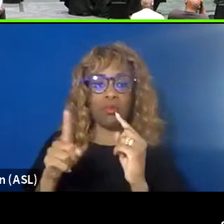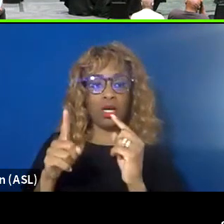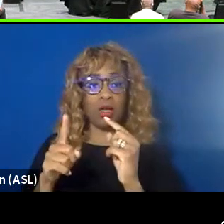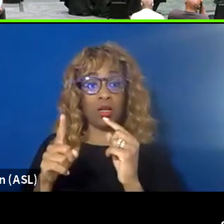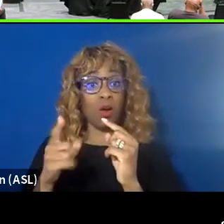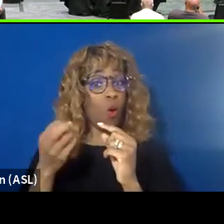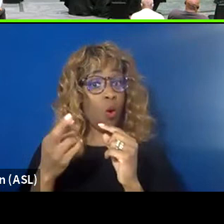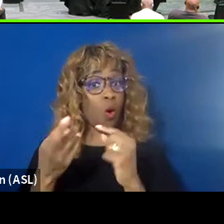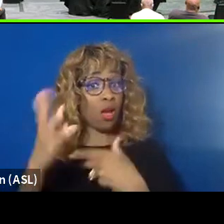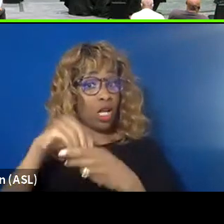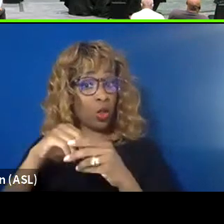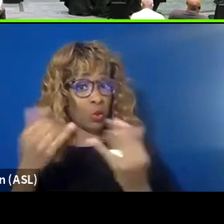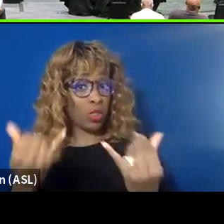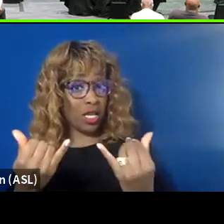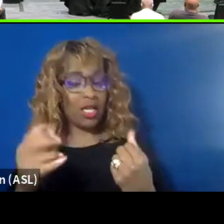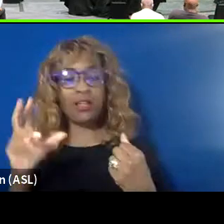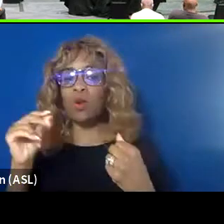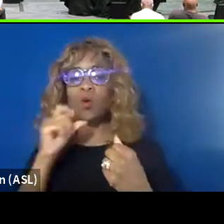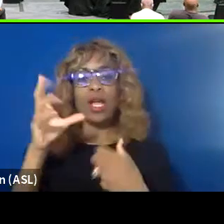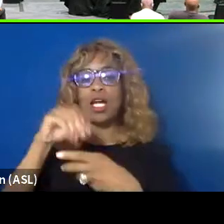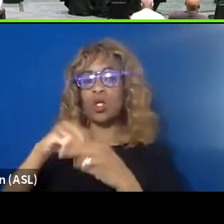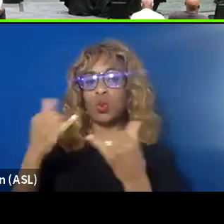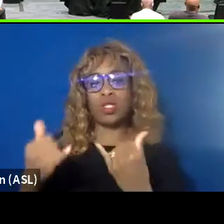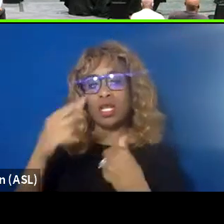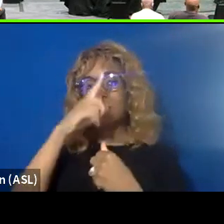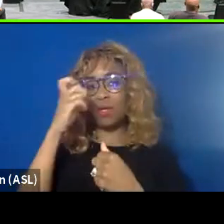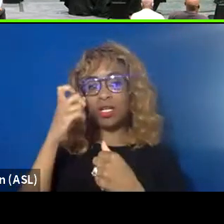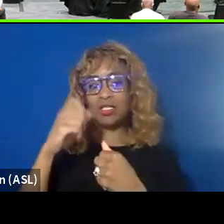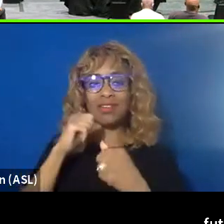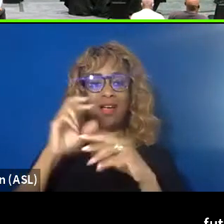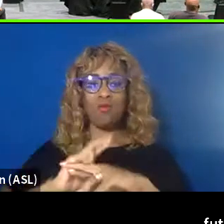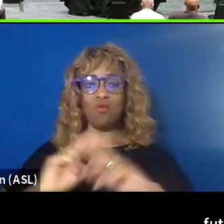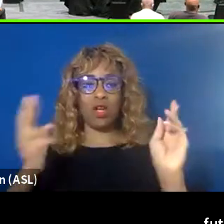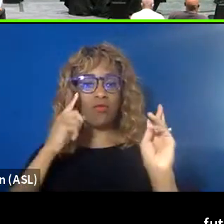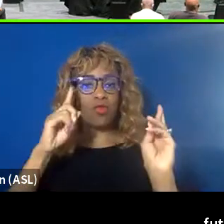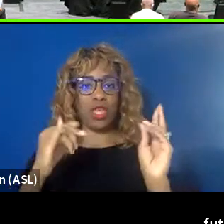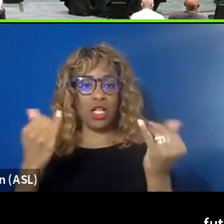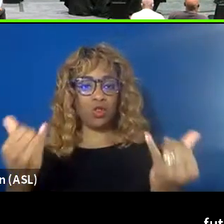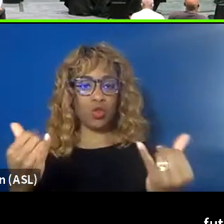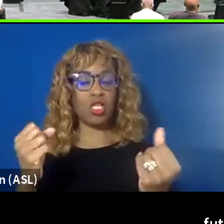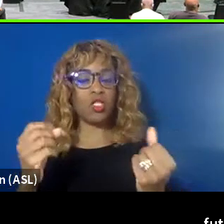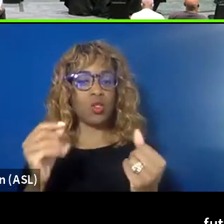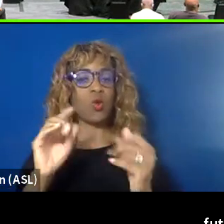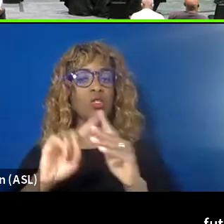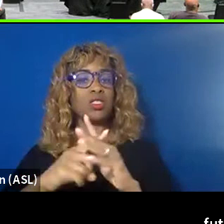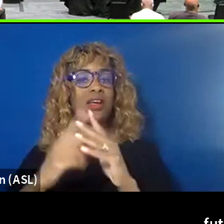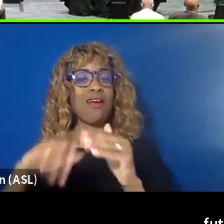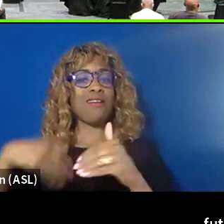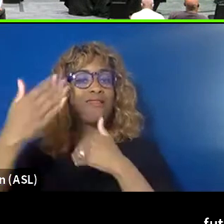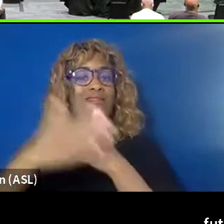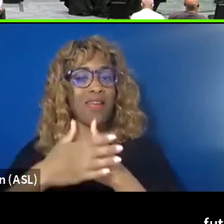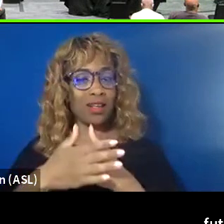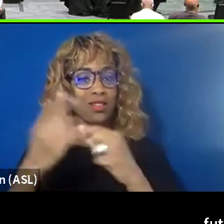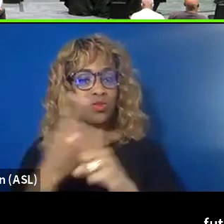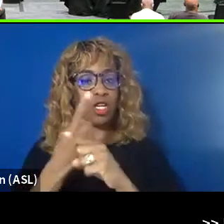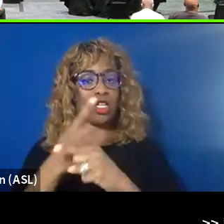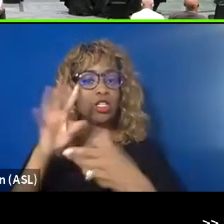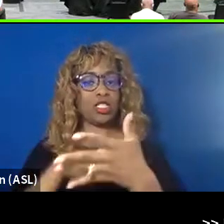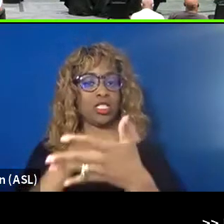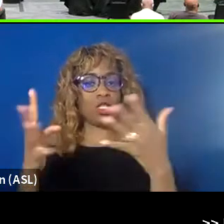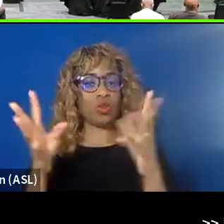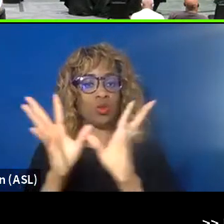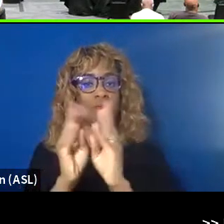that true? That would not include today because we're not ready for it today. Excellent. It would start with our next regularly scheduled meeting. Thank